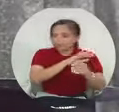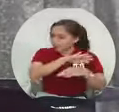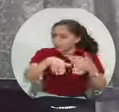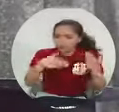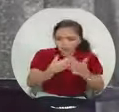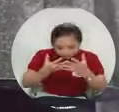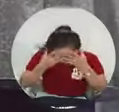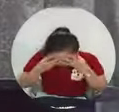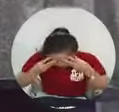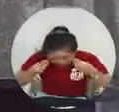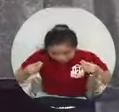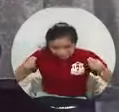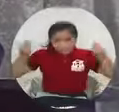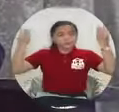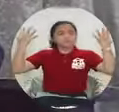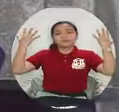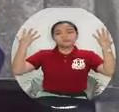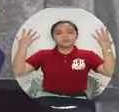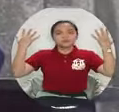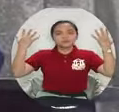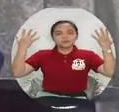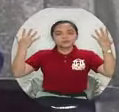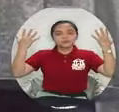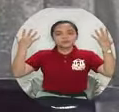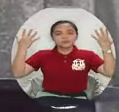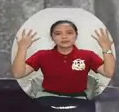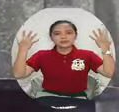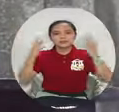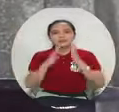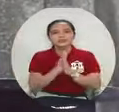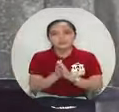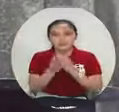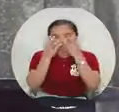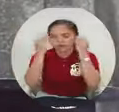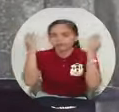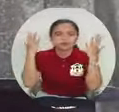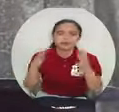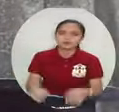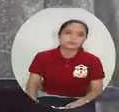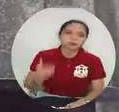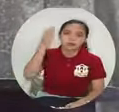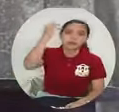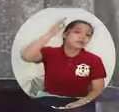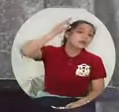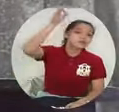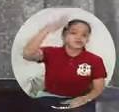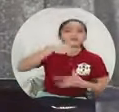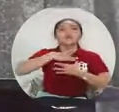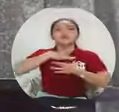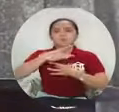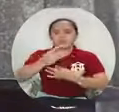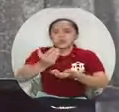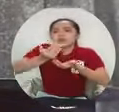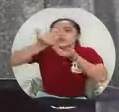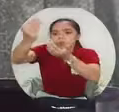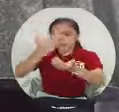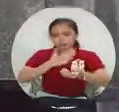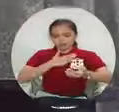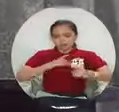skills, putting the Word of God in his hand. Until now, how many